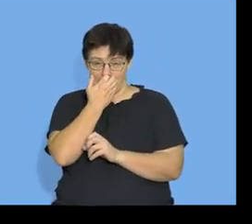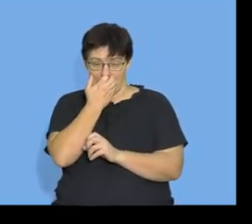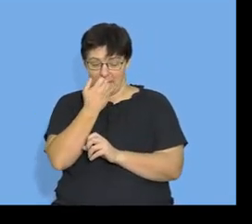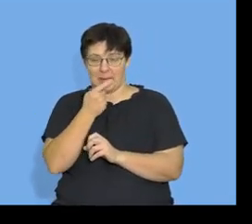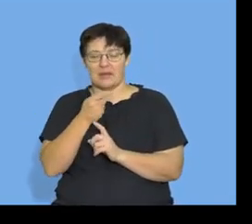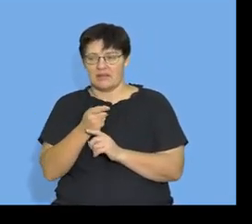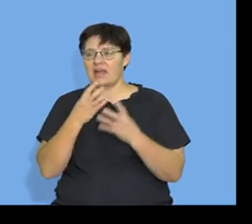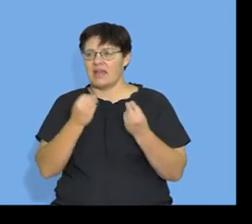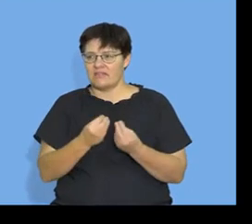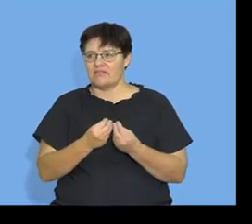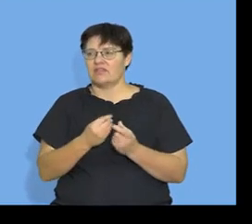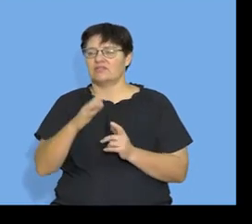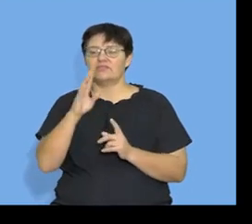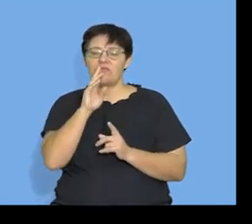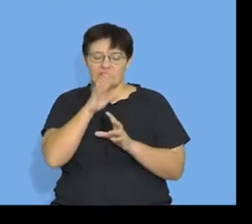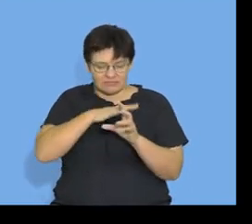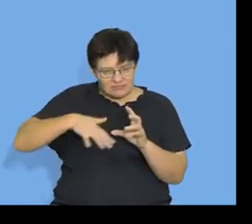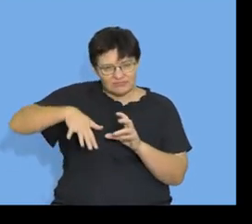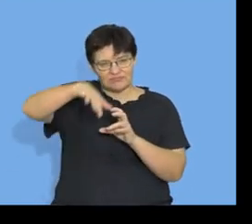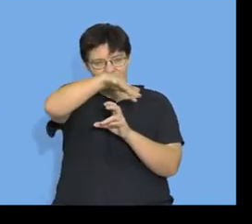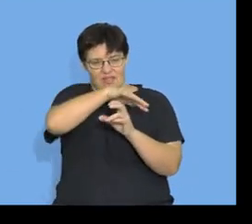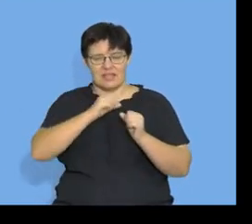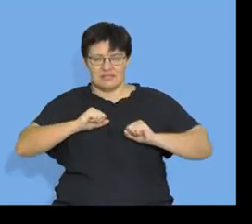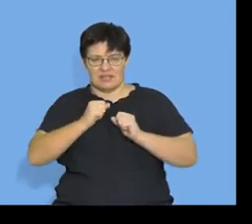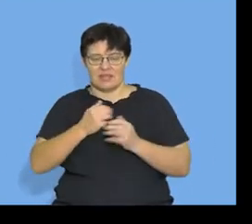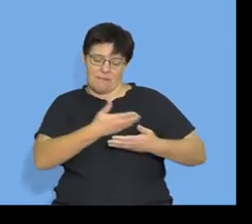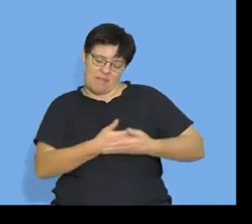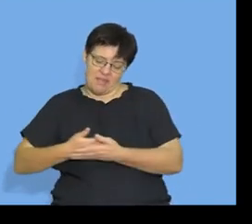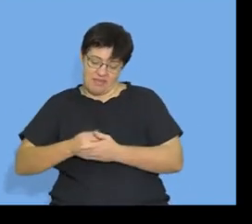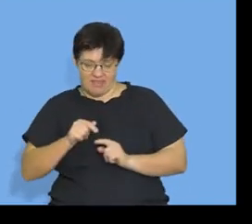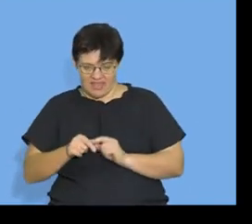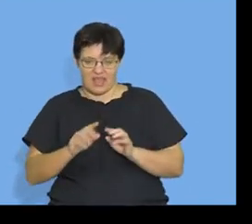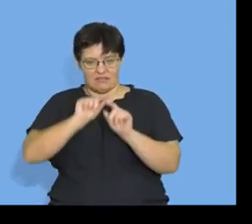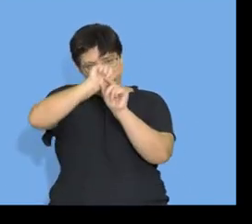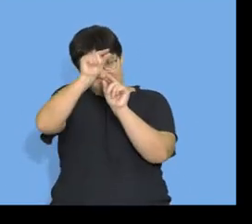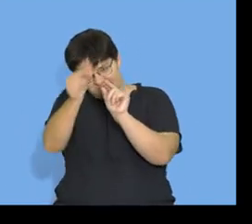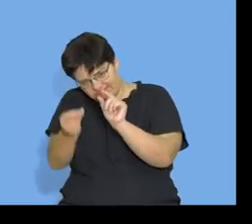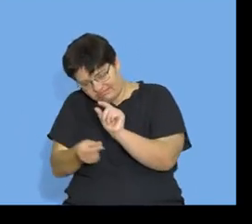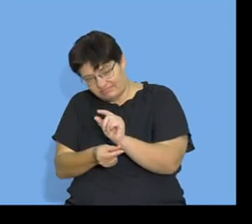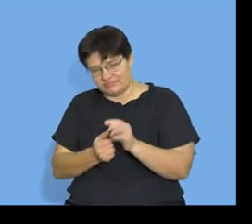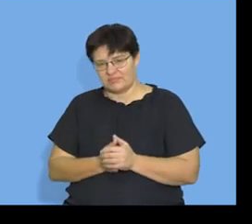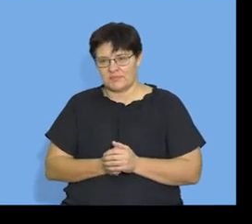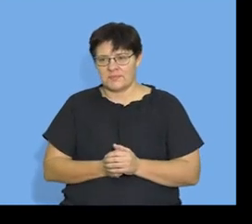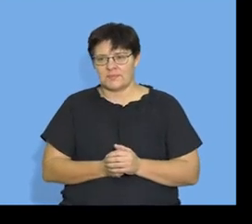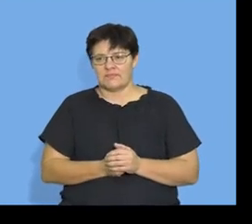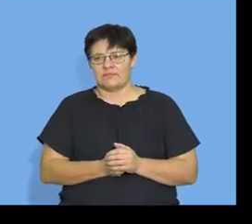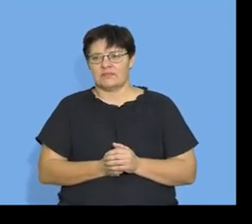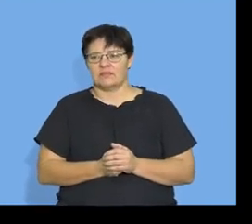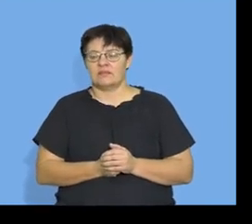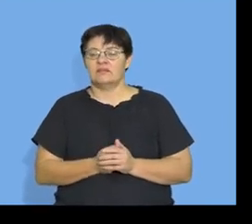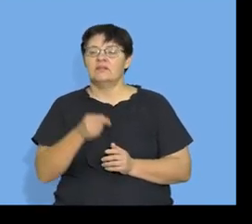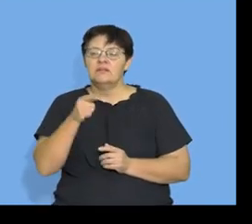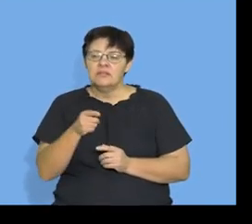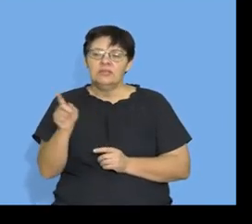sac, there is amniotic fluid surrounding that space between the baby or the fetus and the amniotic membrane. And